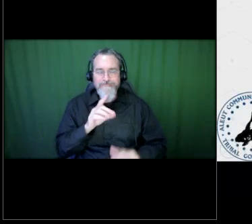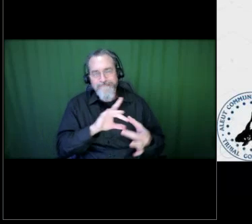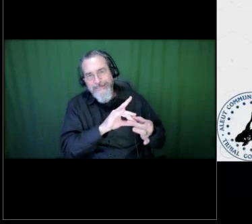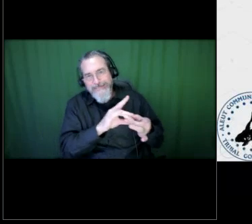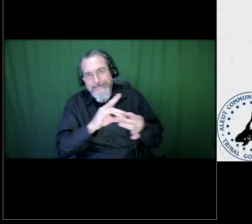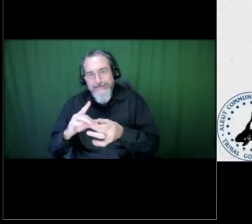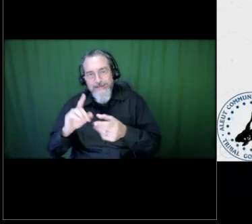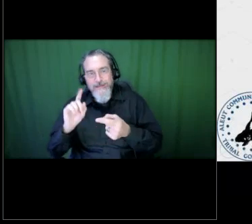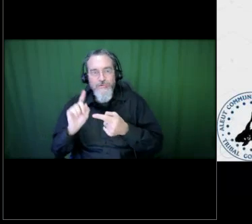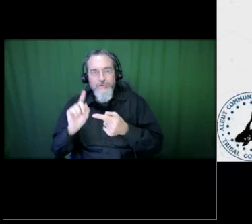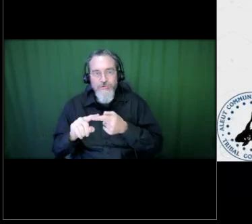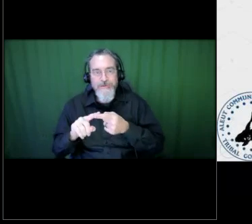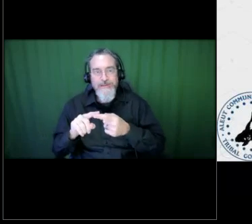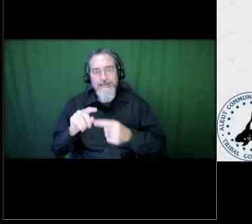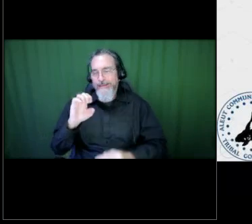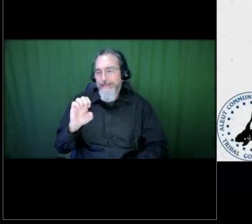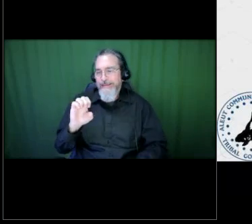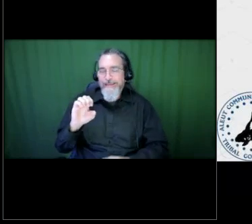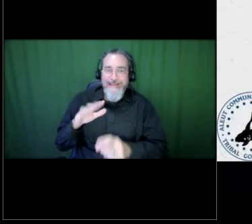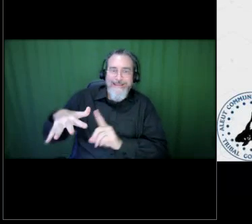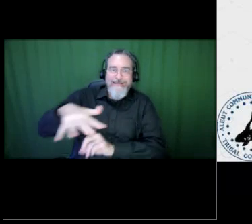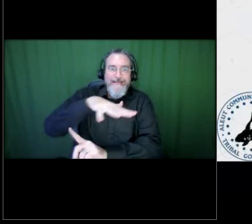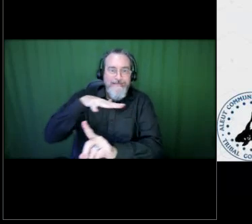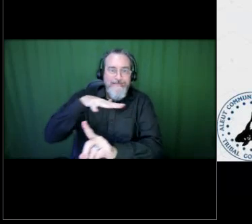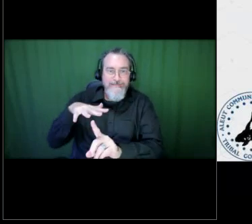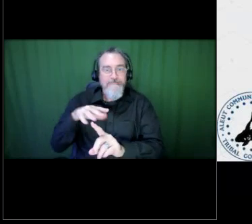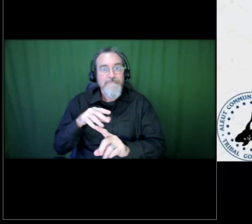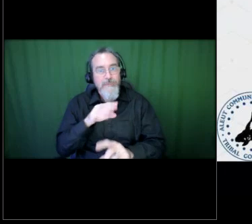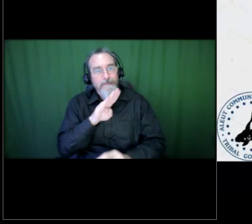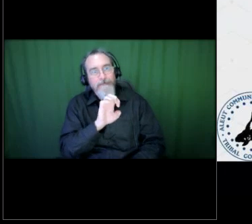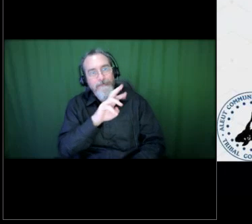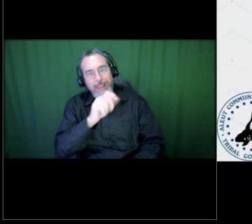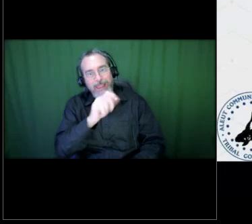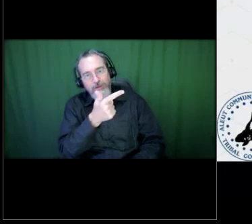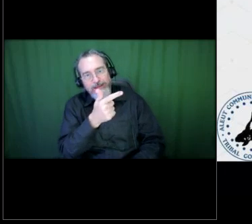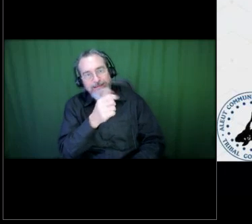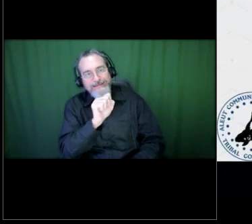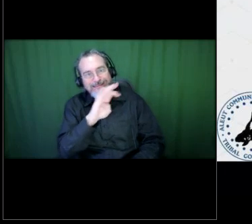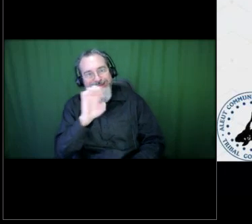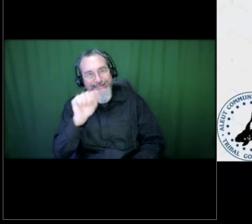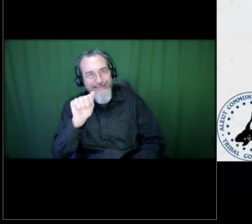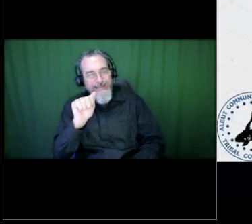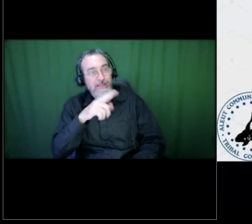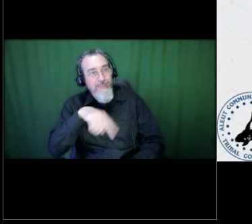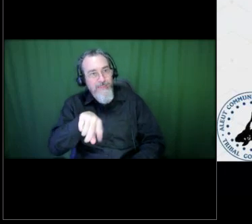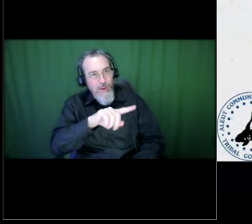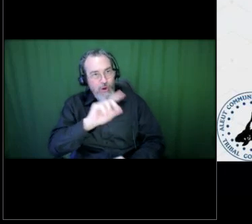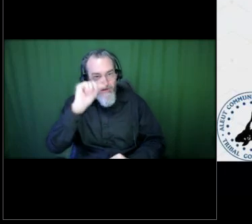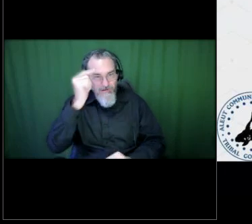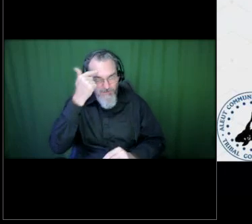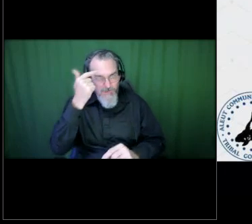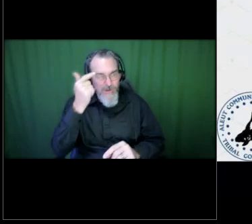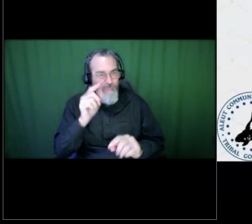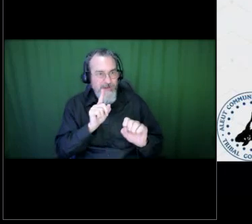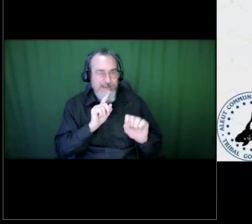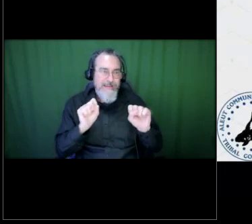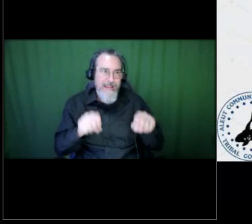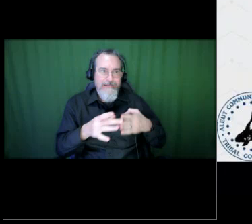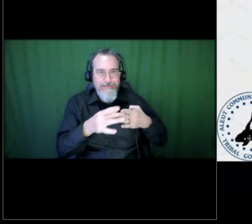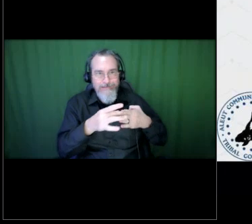and richness of the Bering Sea that has made their tribal government uniquely equipped to be a leader in environmental monitoring work and in